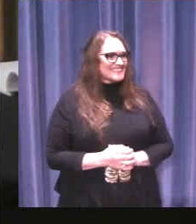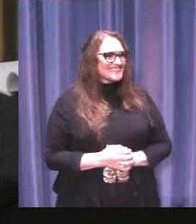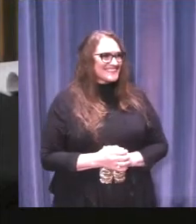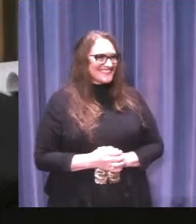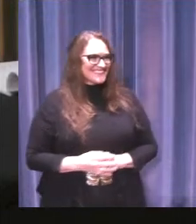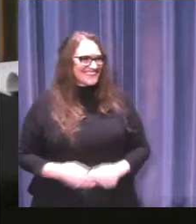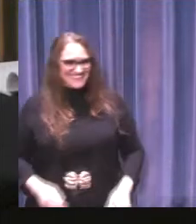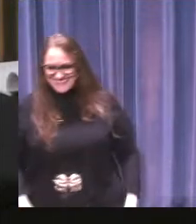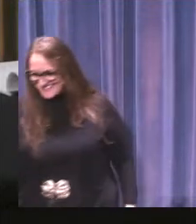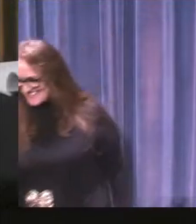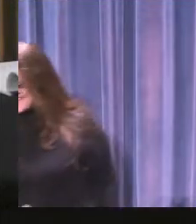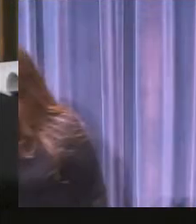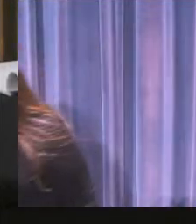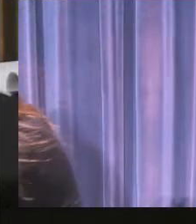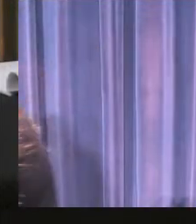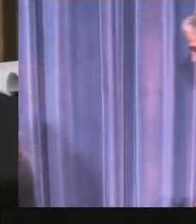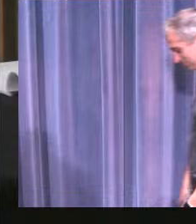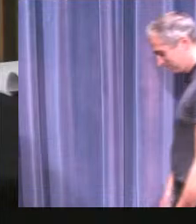Okay.